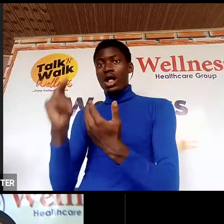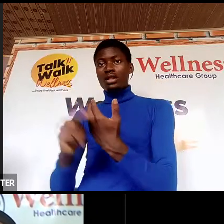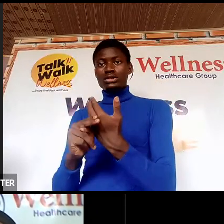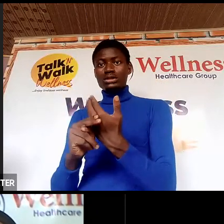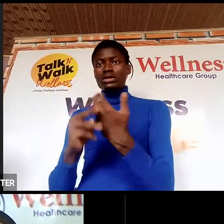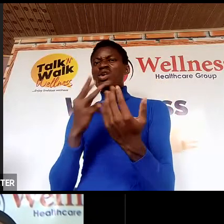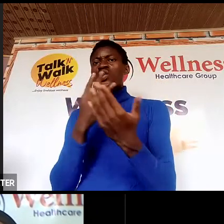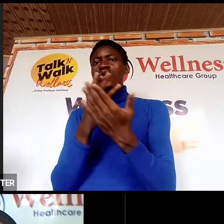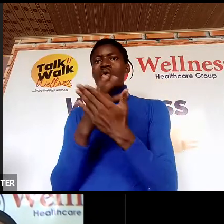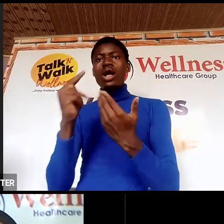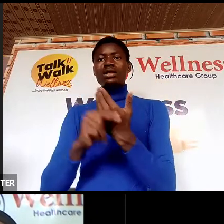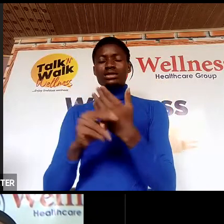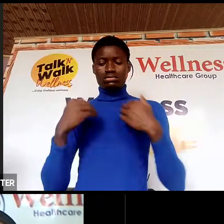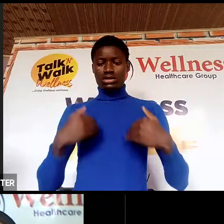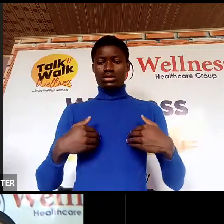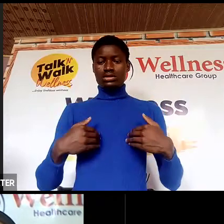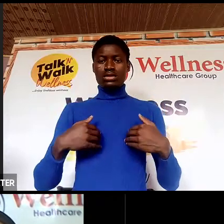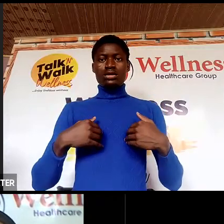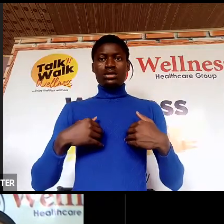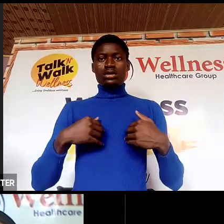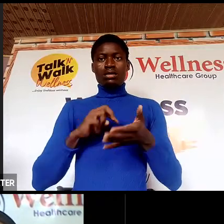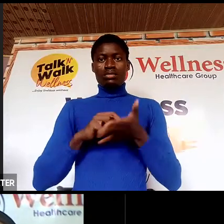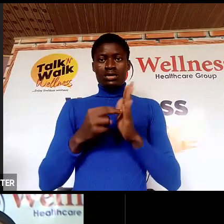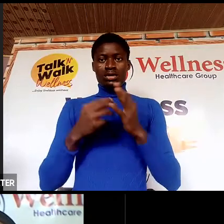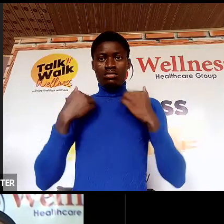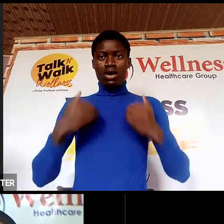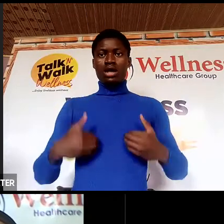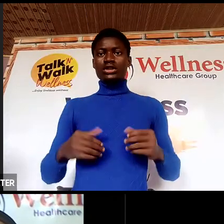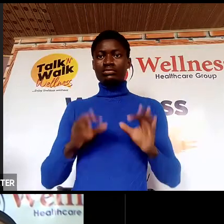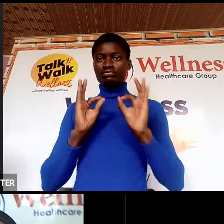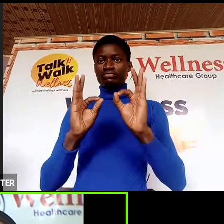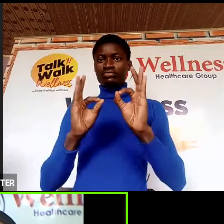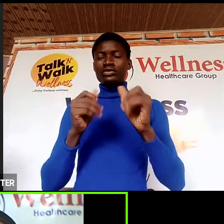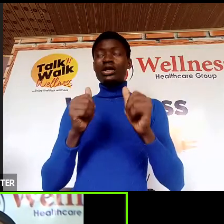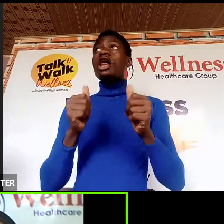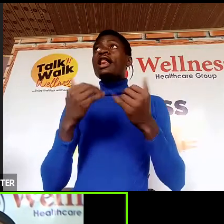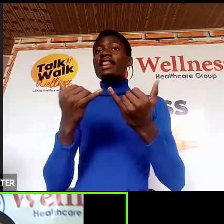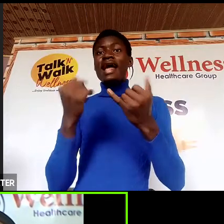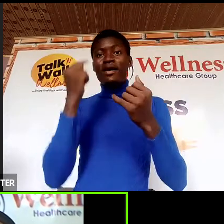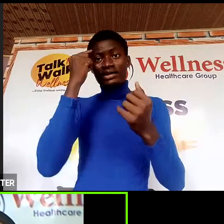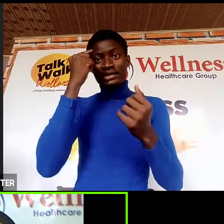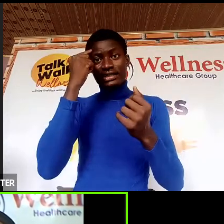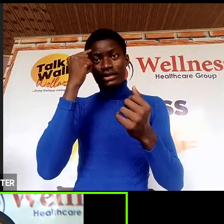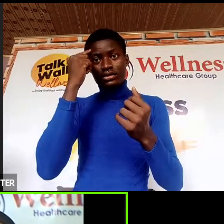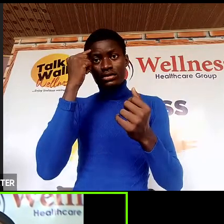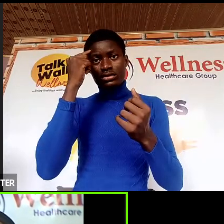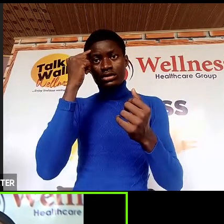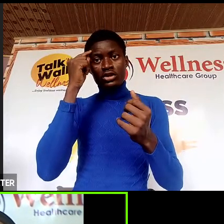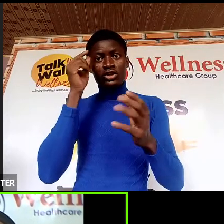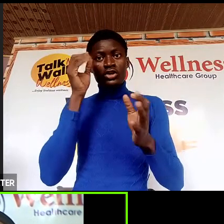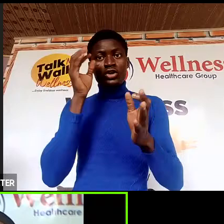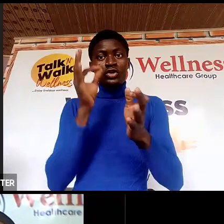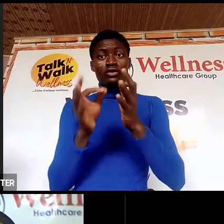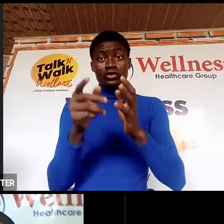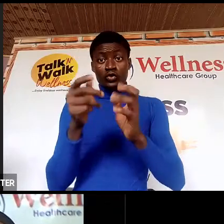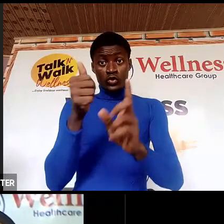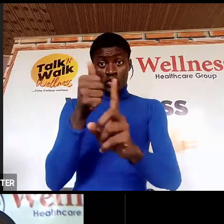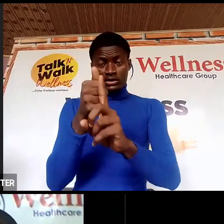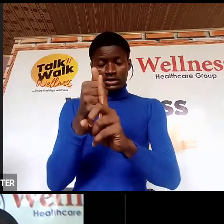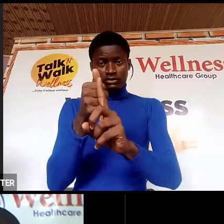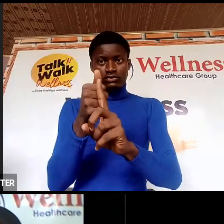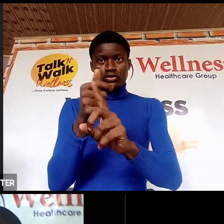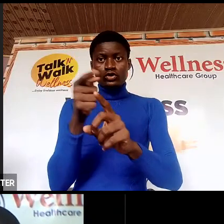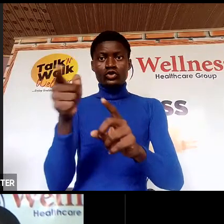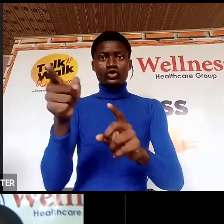for. But if you think about it, if you are able to get to the point in which you are on top of your finances and you to reduce even your